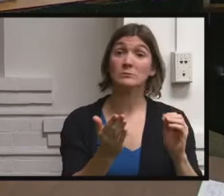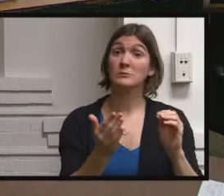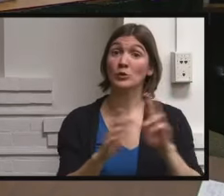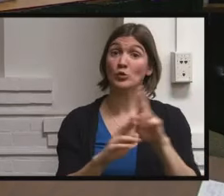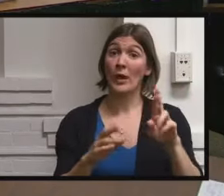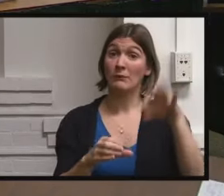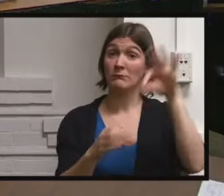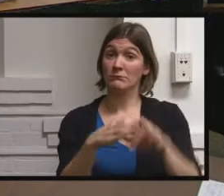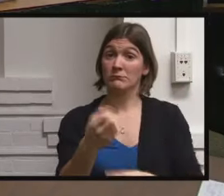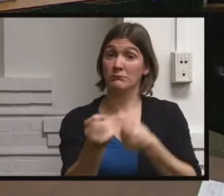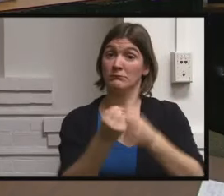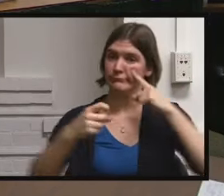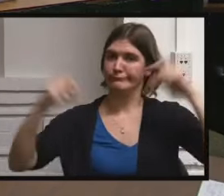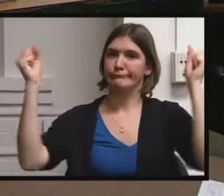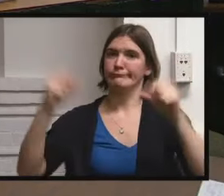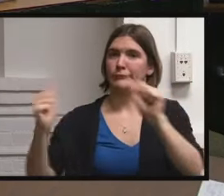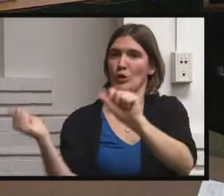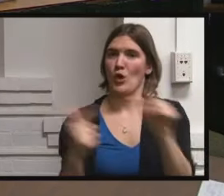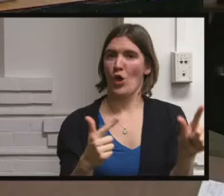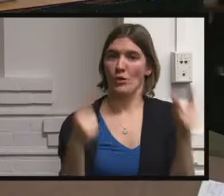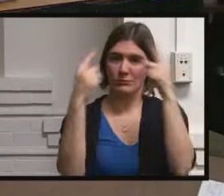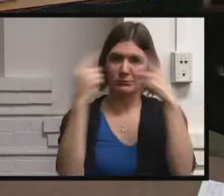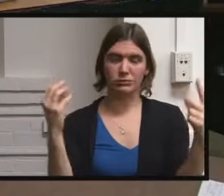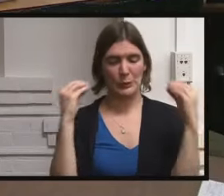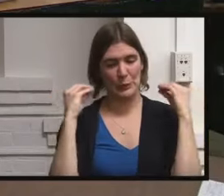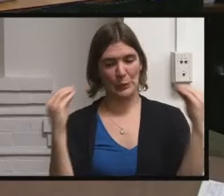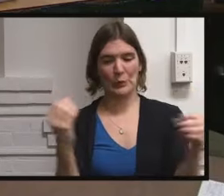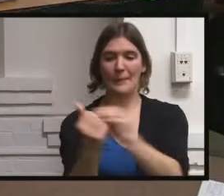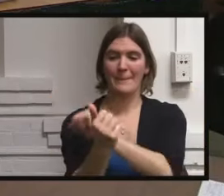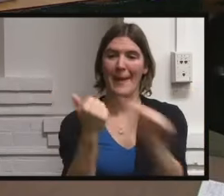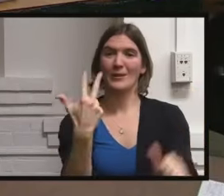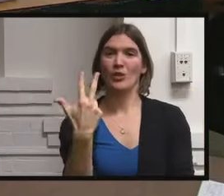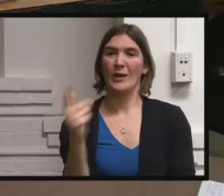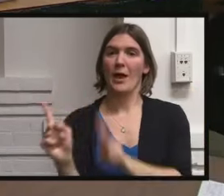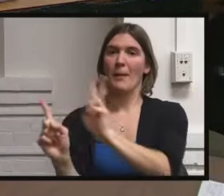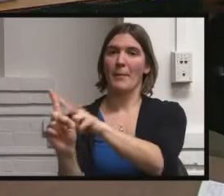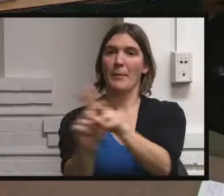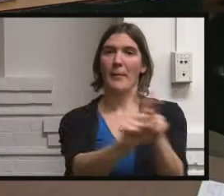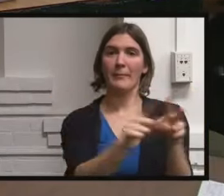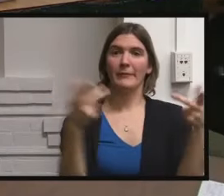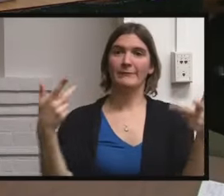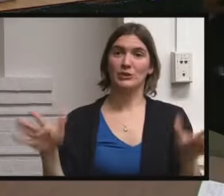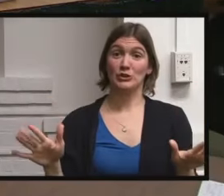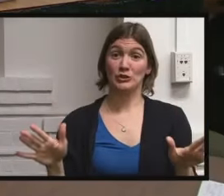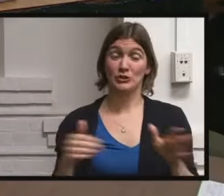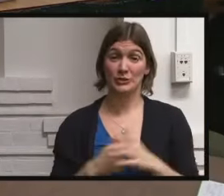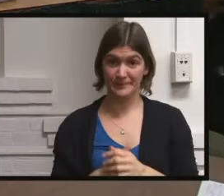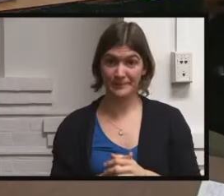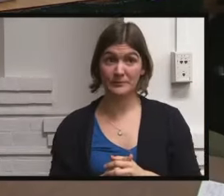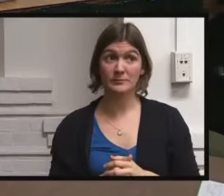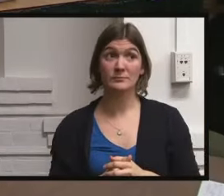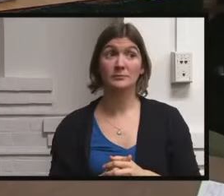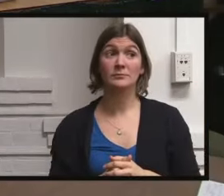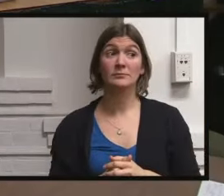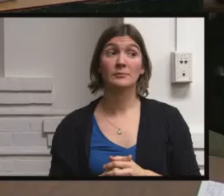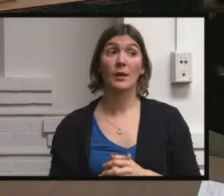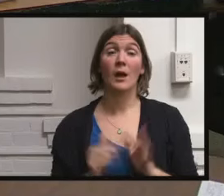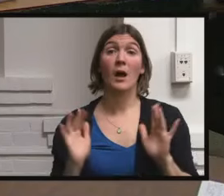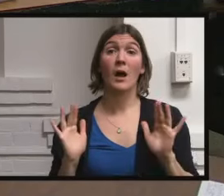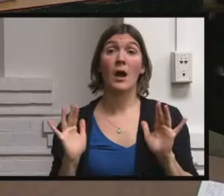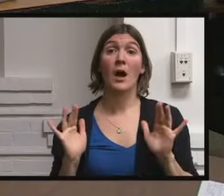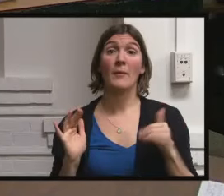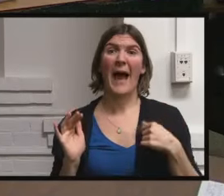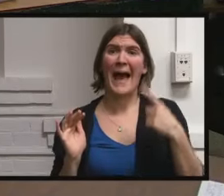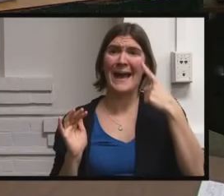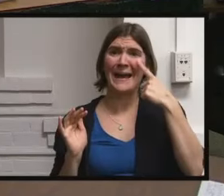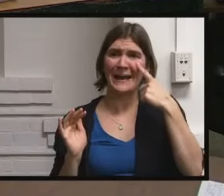Hearing none. All those in favor, please say aye. Aye. Aye. Anybody opposed or abstaining? That carries 4-0. And then I